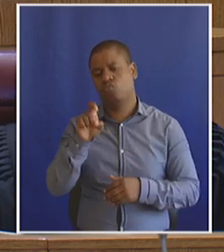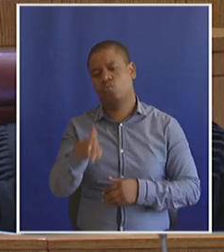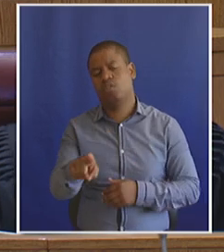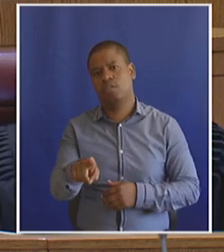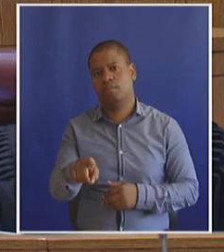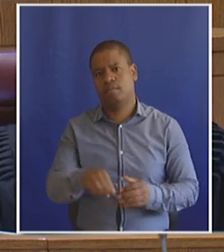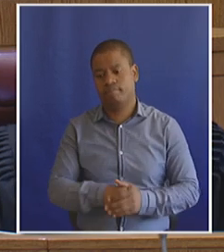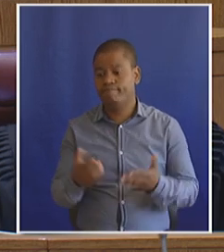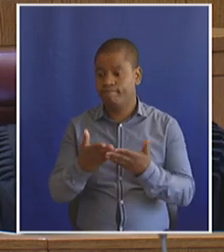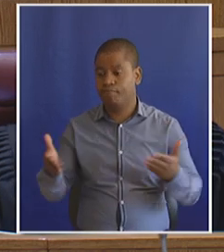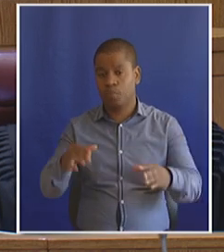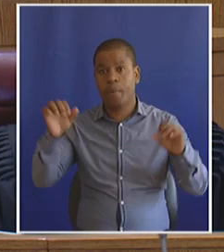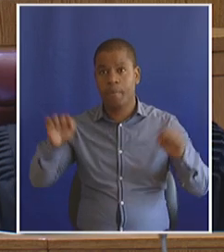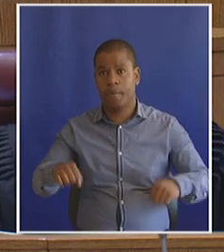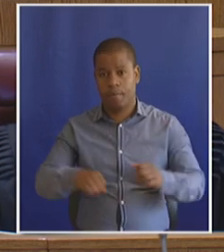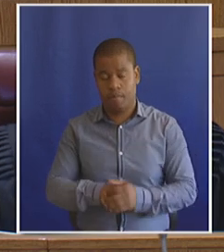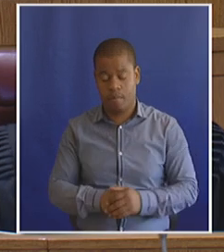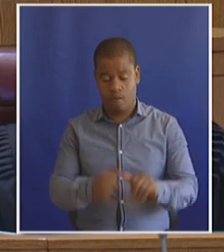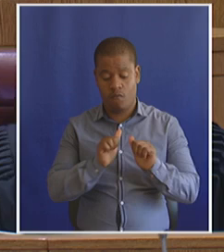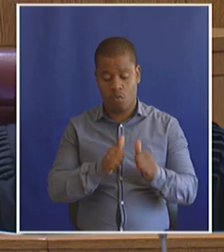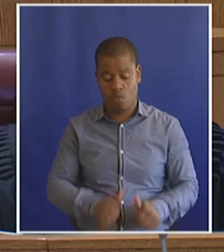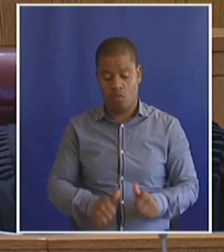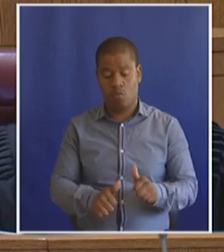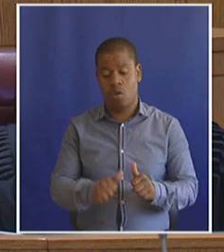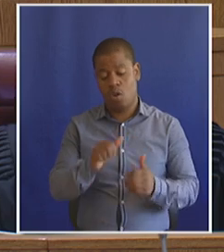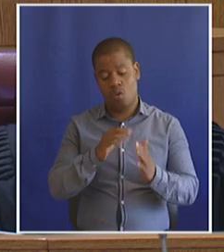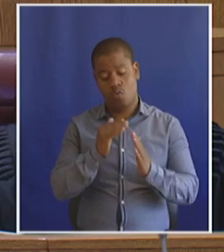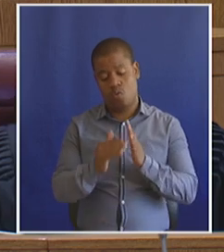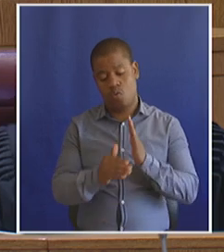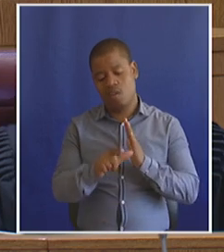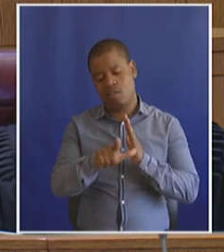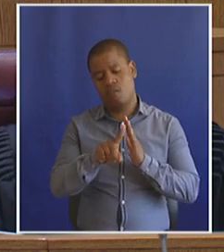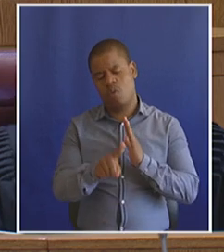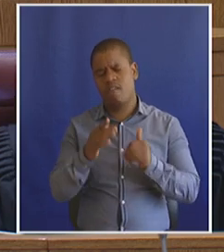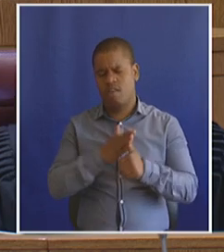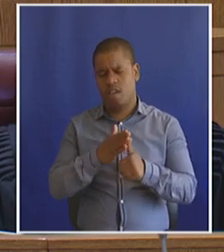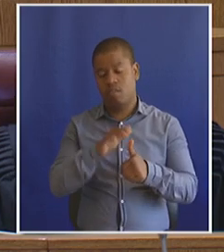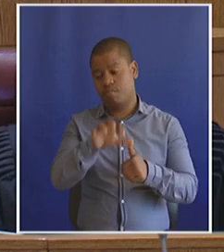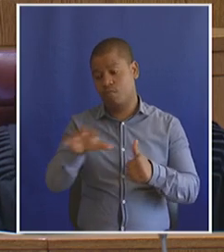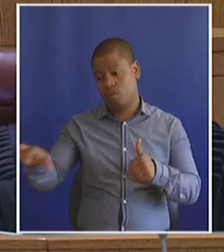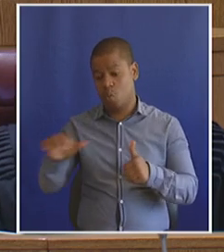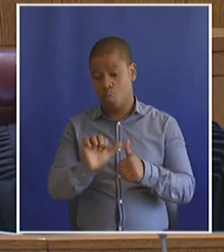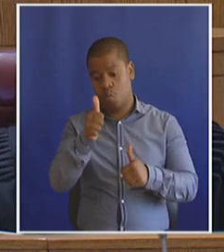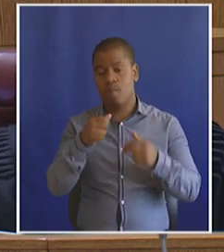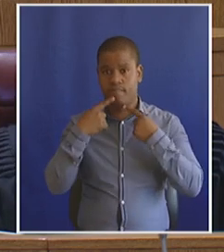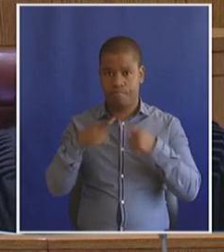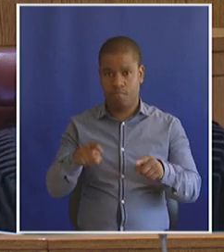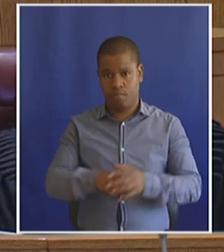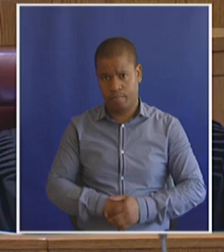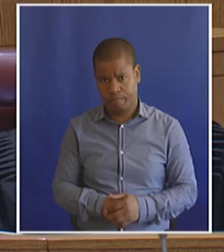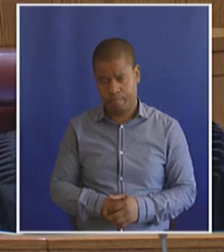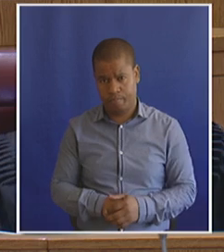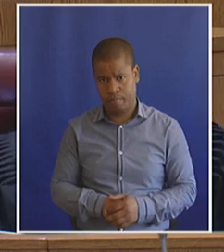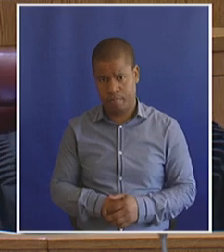be agreed to. In accordance with Rule 7.1, I shall first allow provinces the opportunity to make their